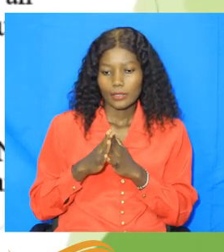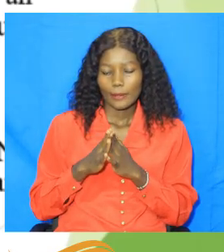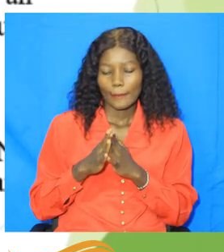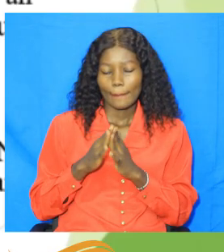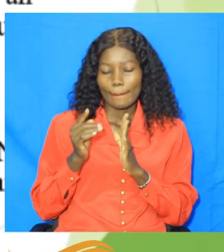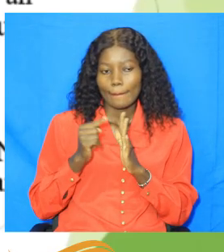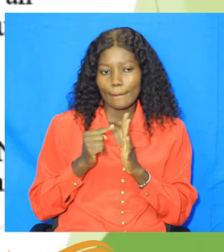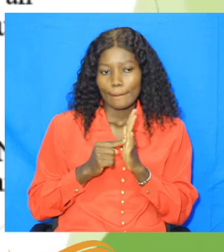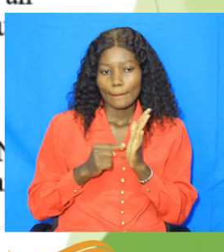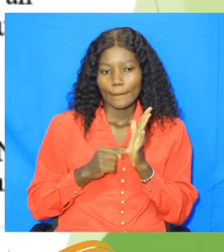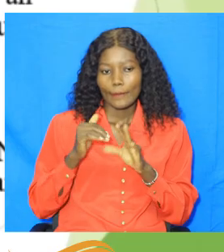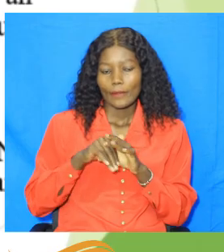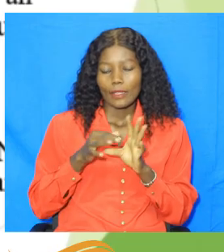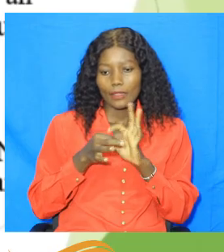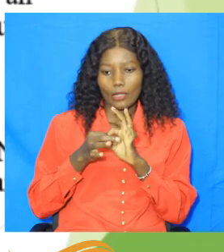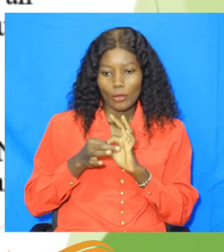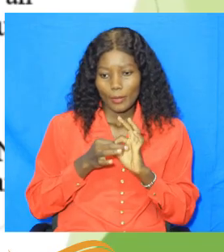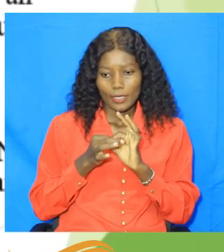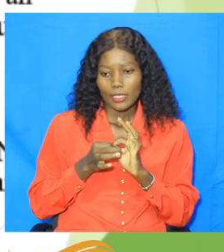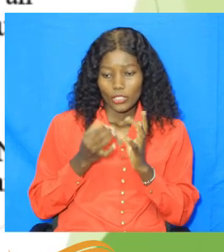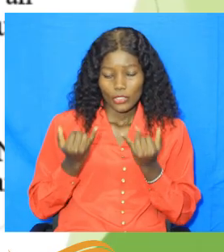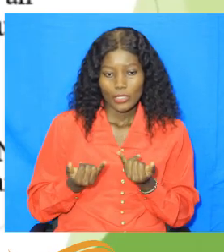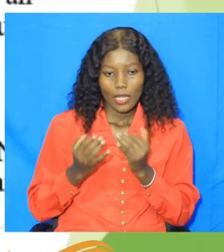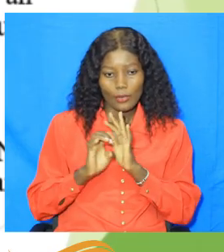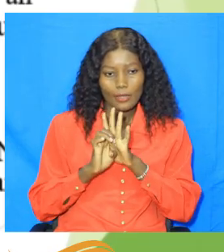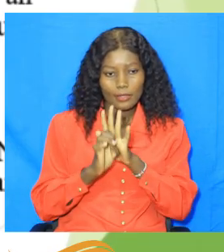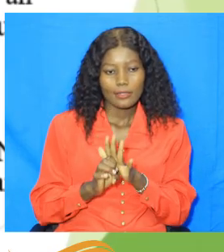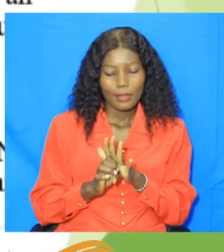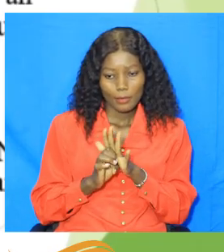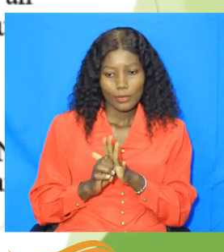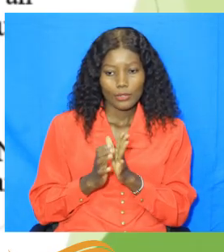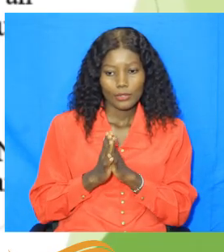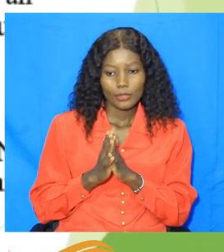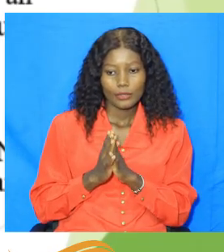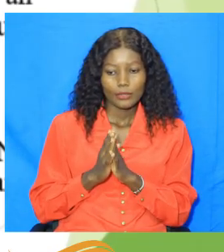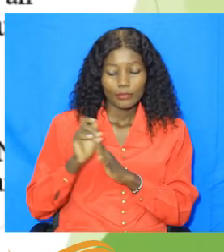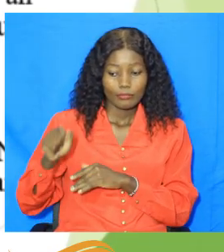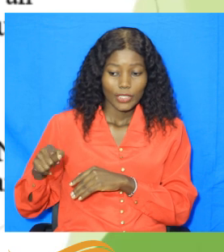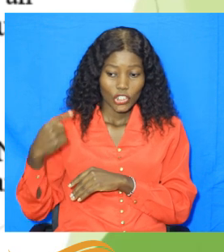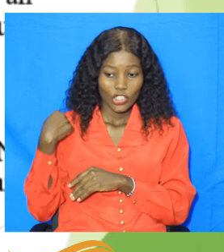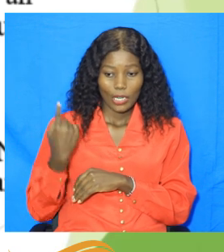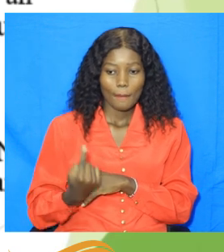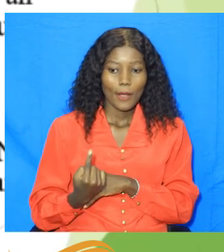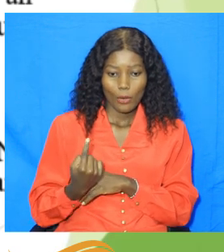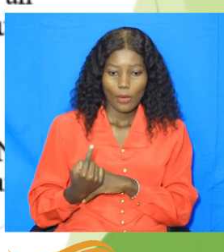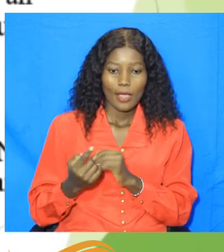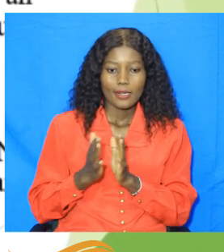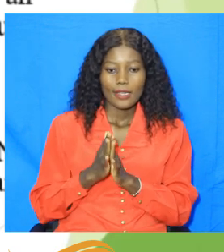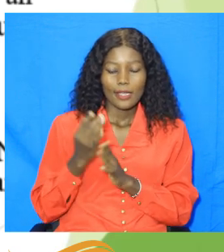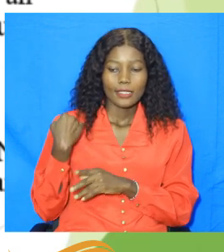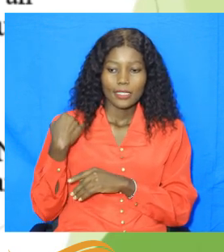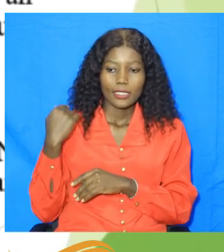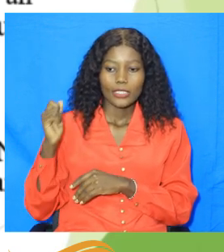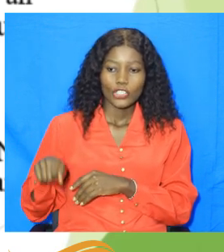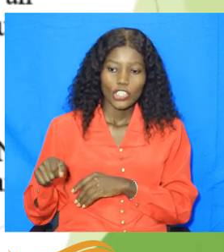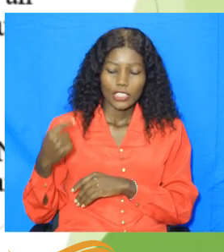techniques in the combination. So, for example, judge number 1 and judge